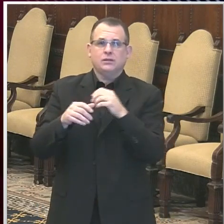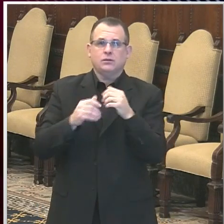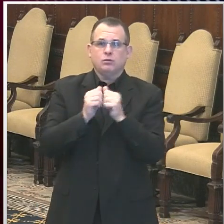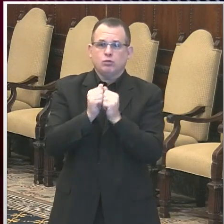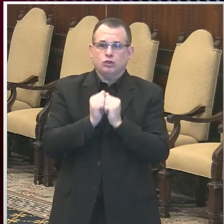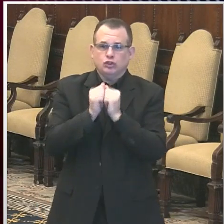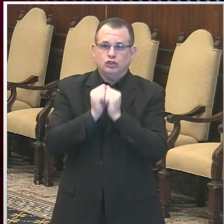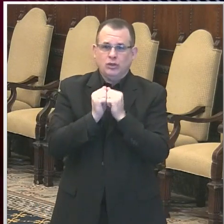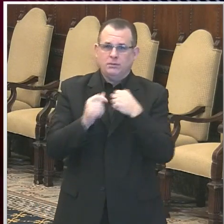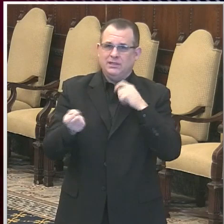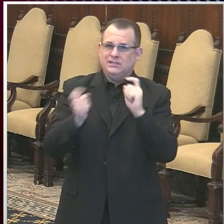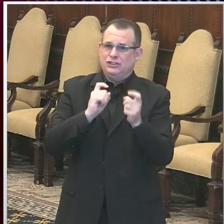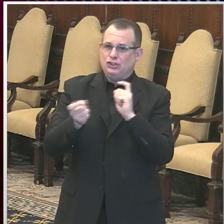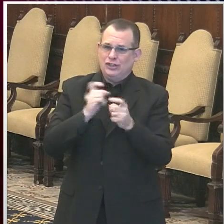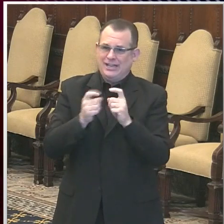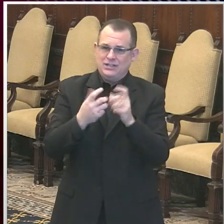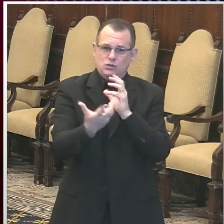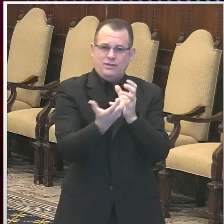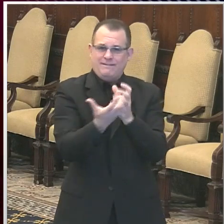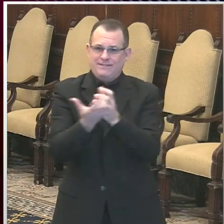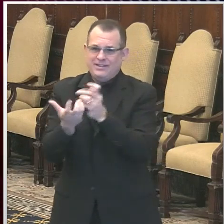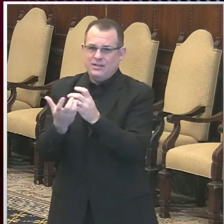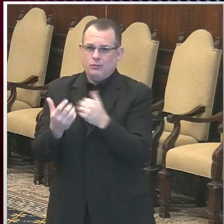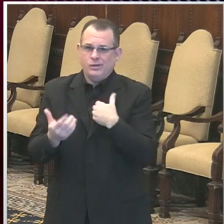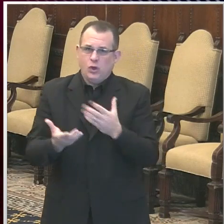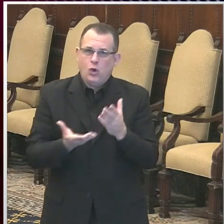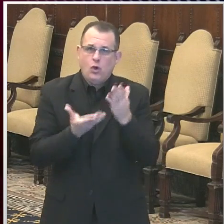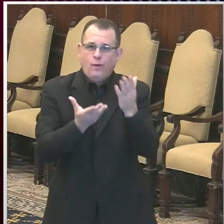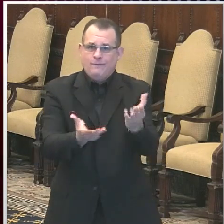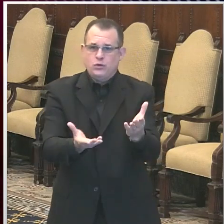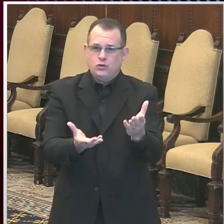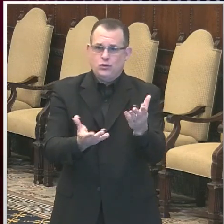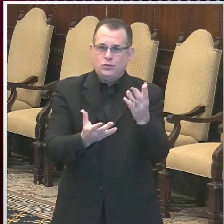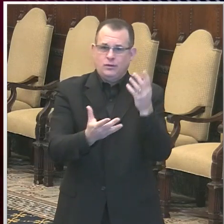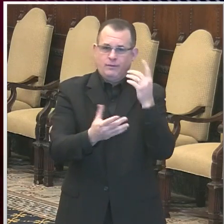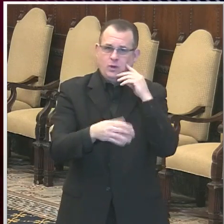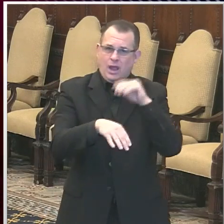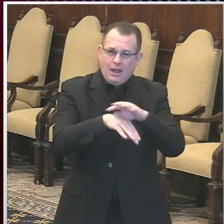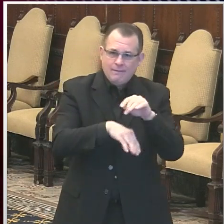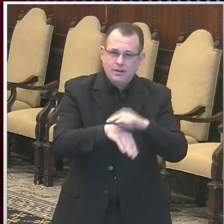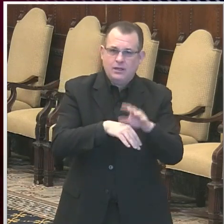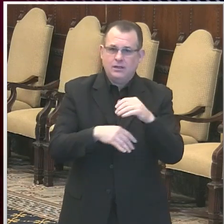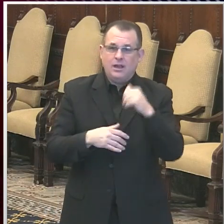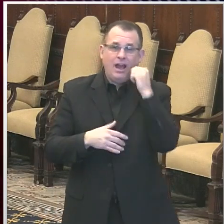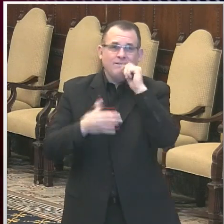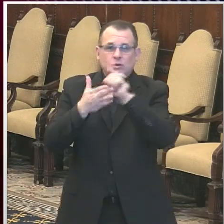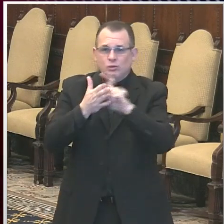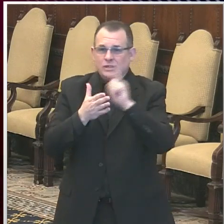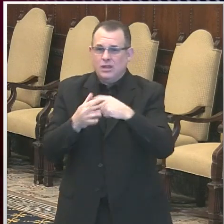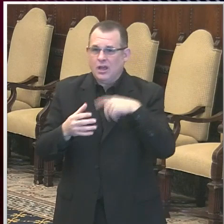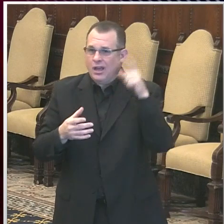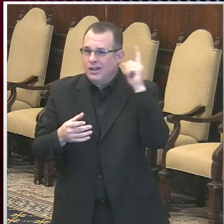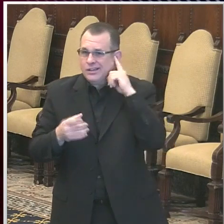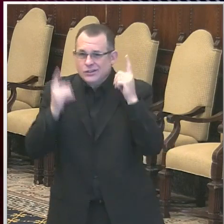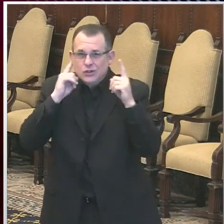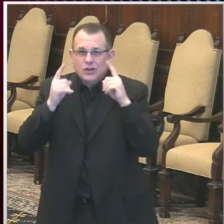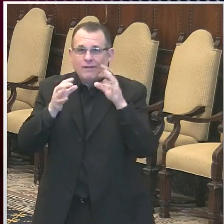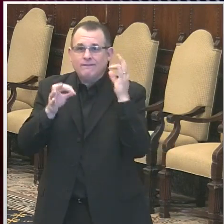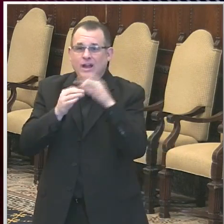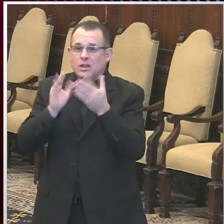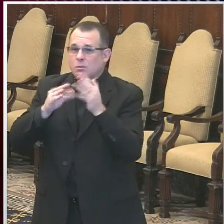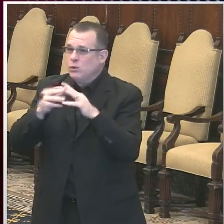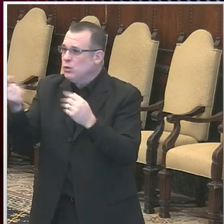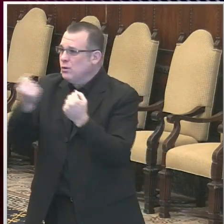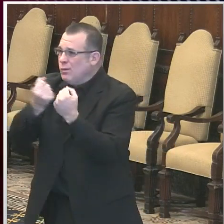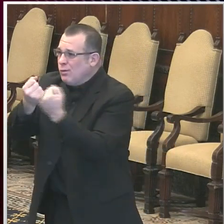and adjusting to the guidance that we've offered so far. Every week I hear stories about how faith communities are supporting each other